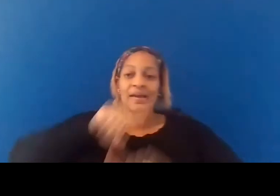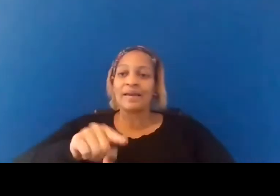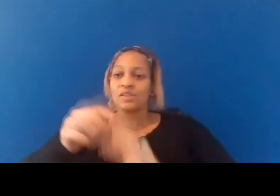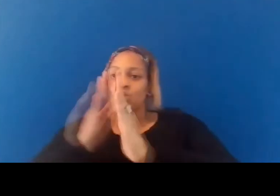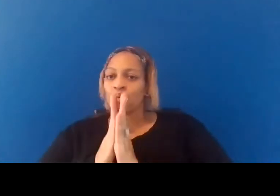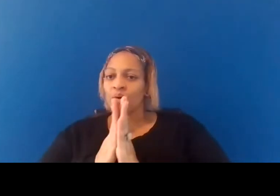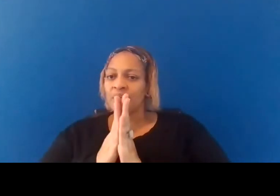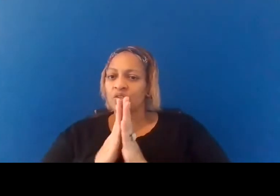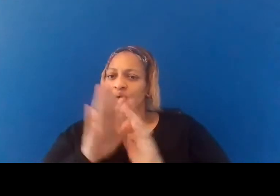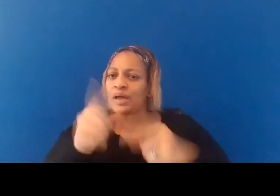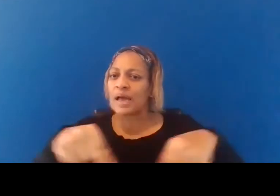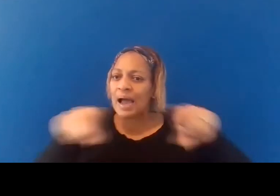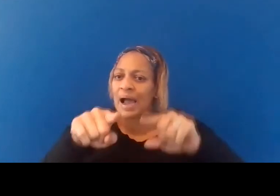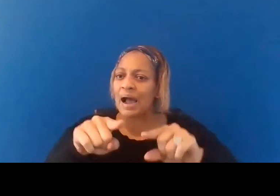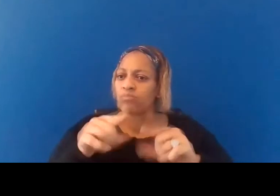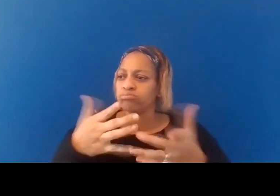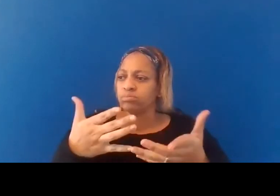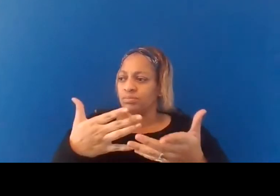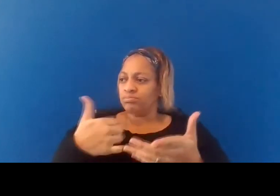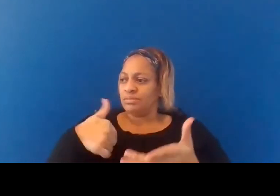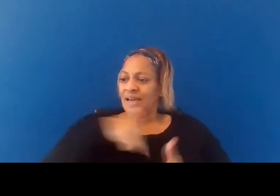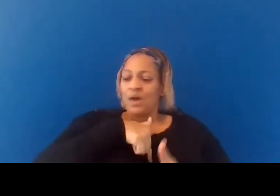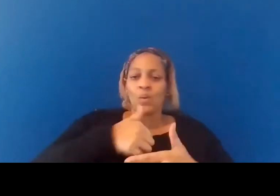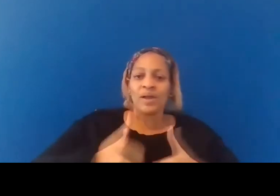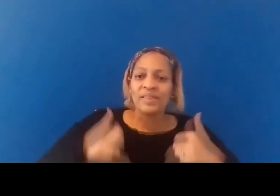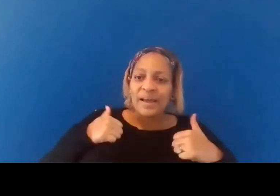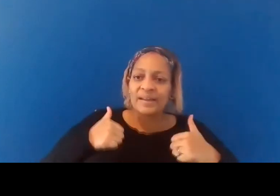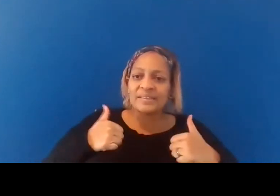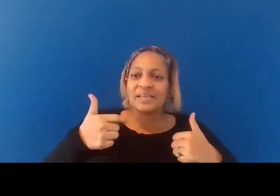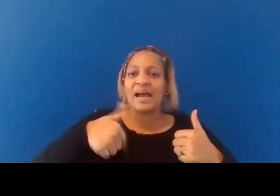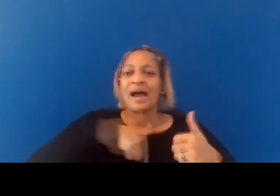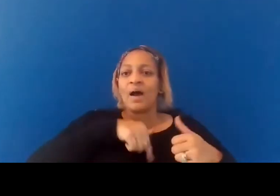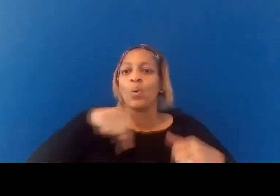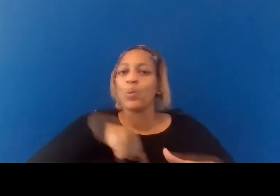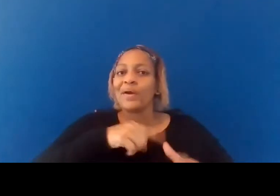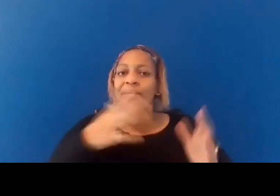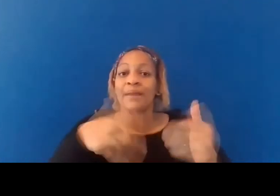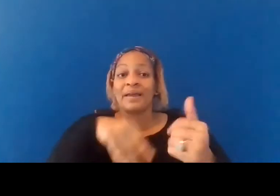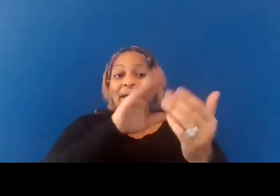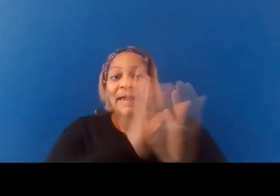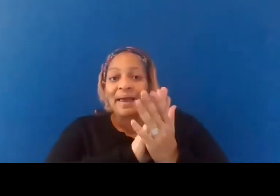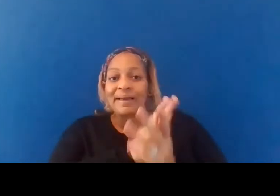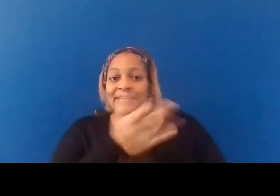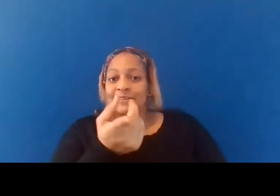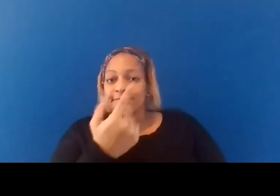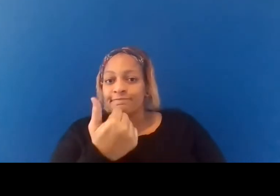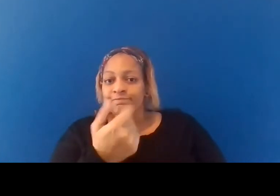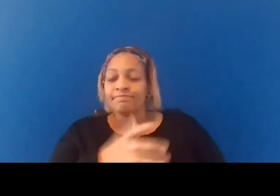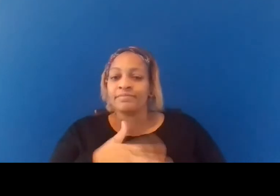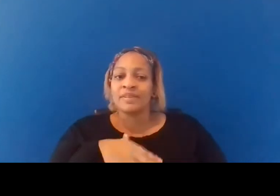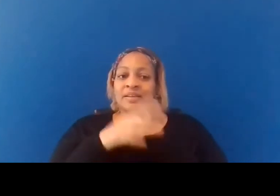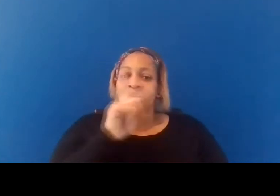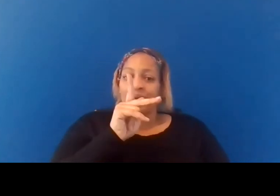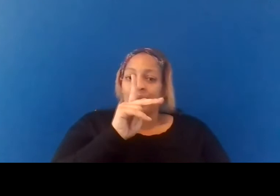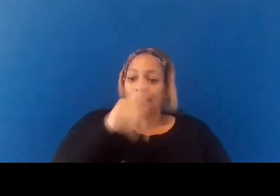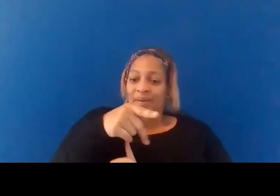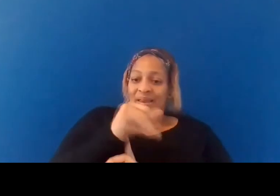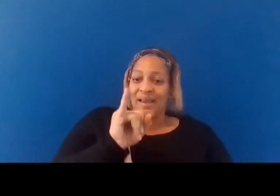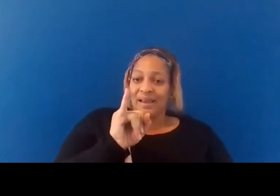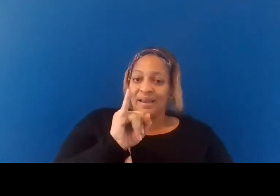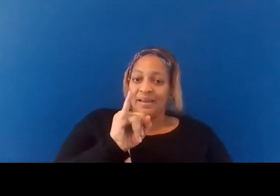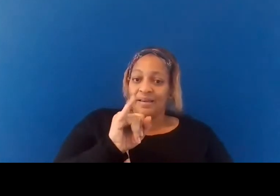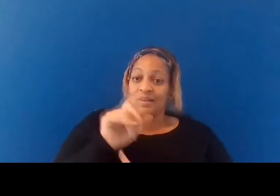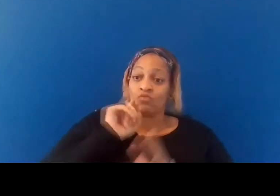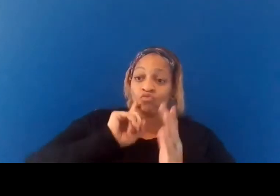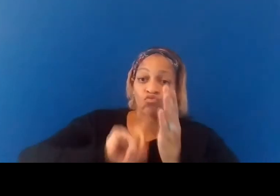lives? How does that show up? How am I being asked? You know, the KPIs, it's saying you do research,